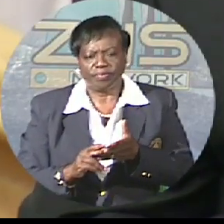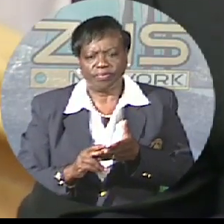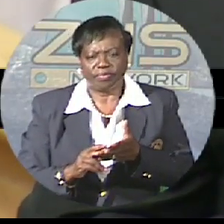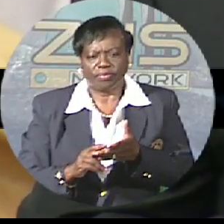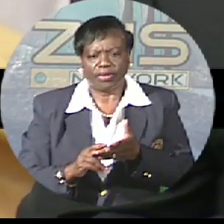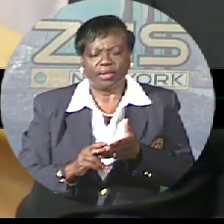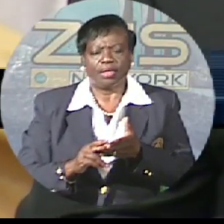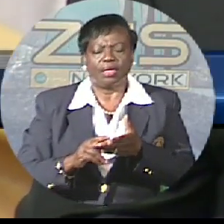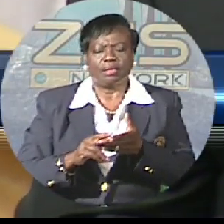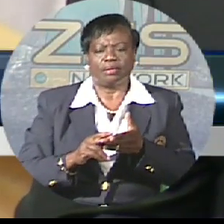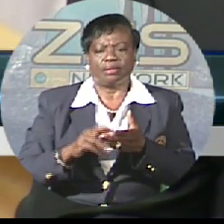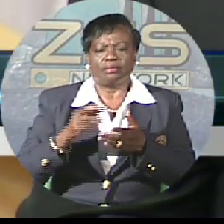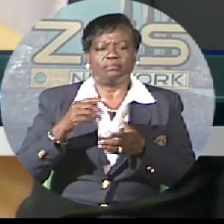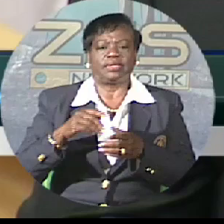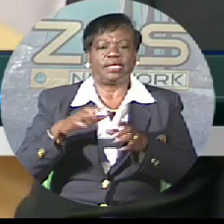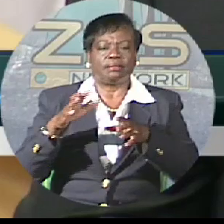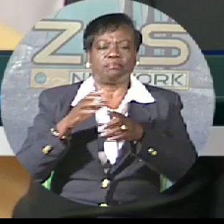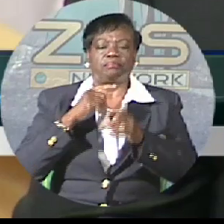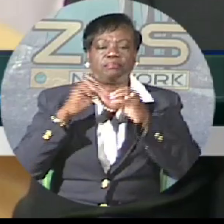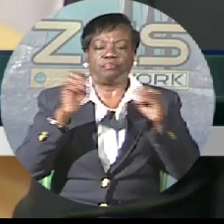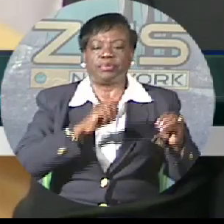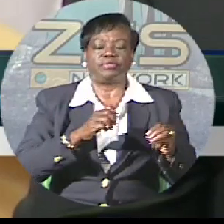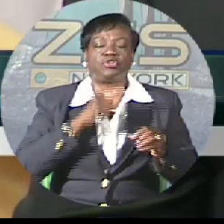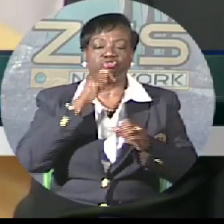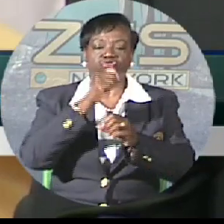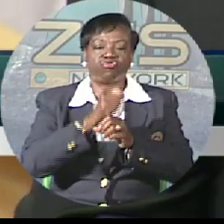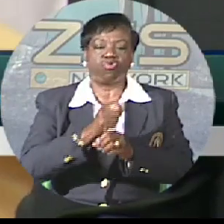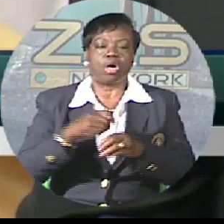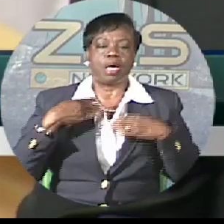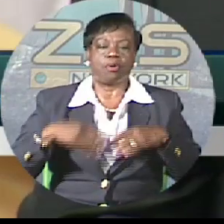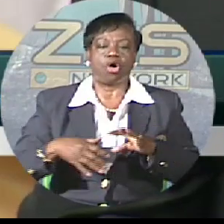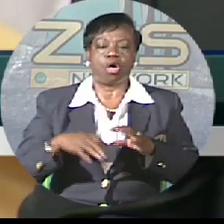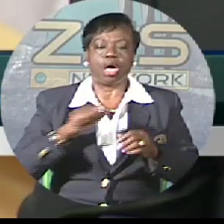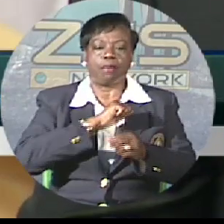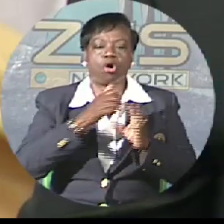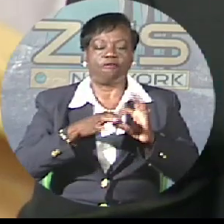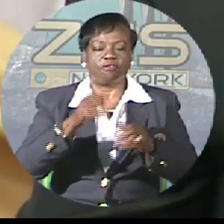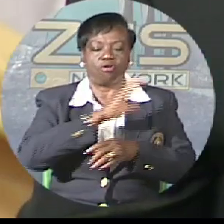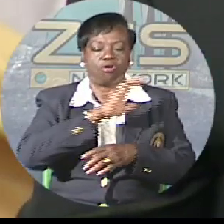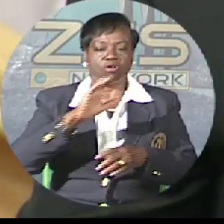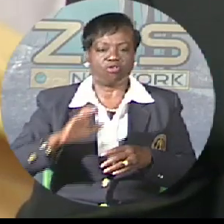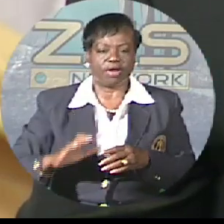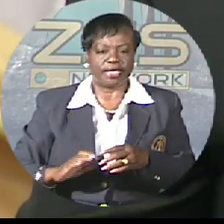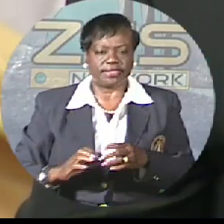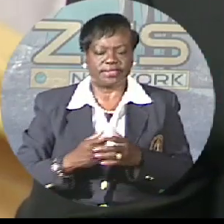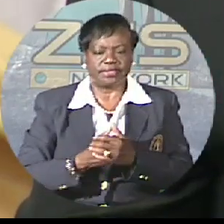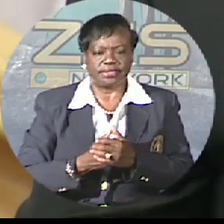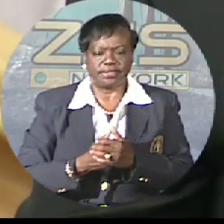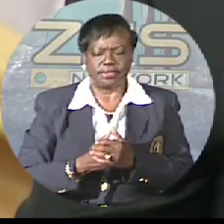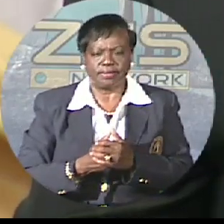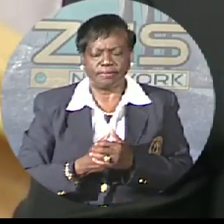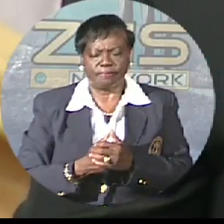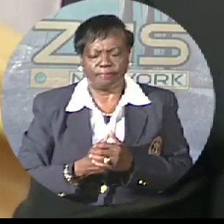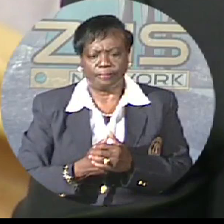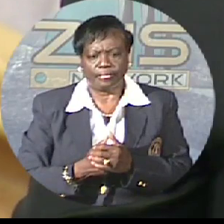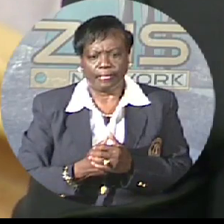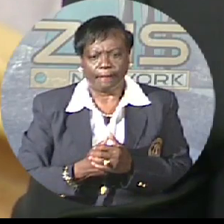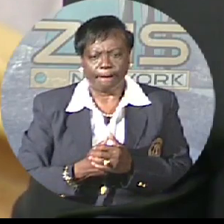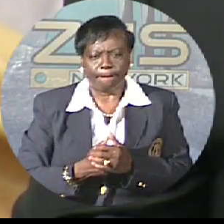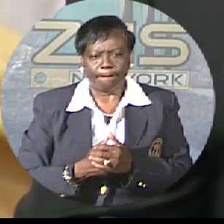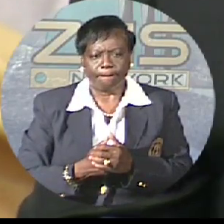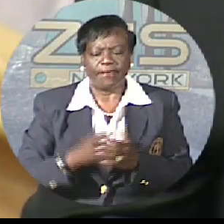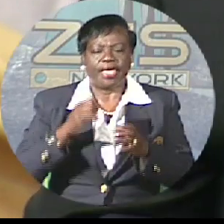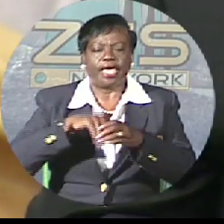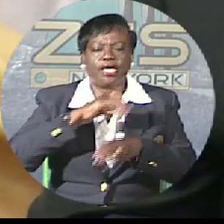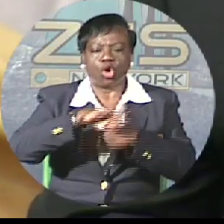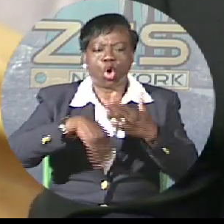true brand of Christ on the council. Share hope-filled messages with our nation and the world. And in